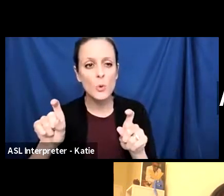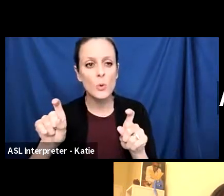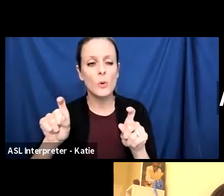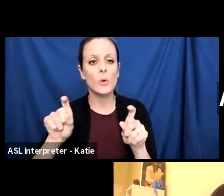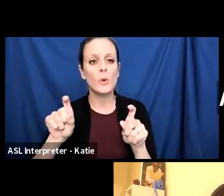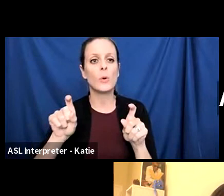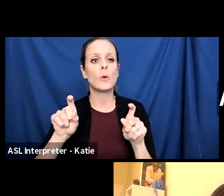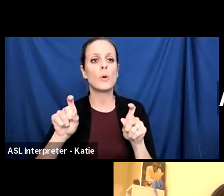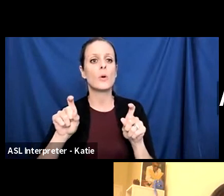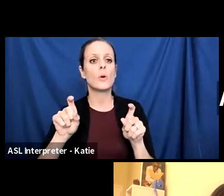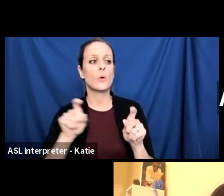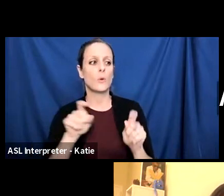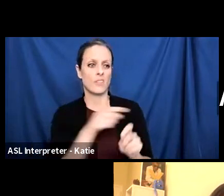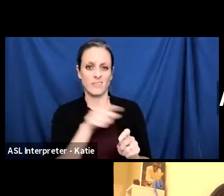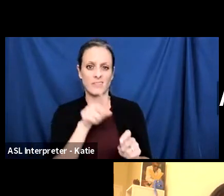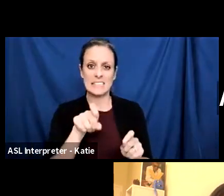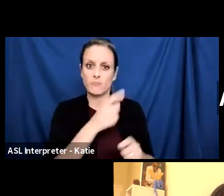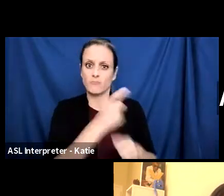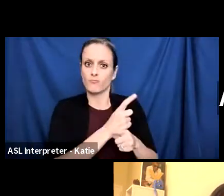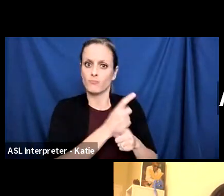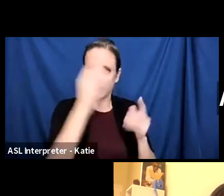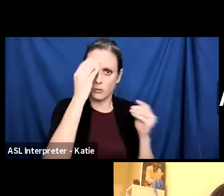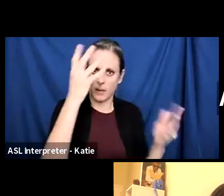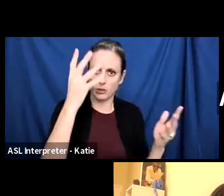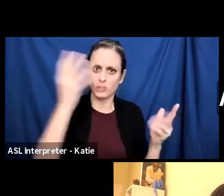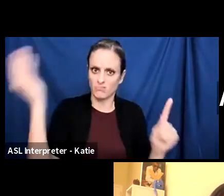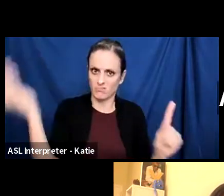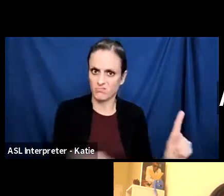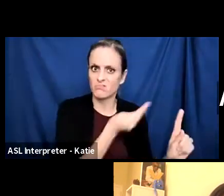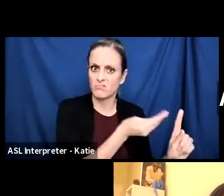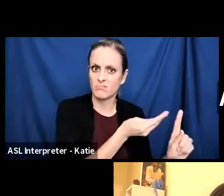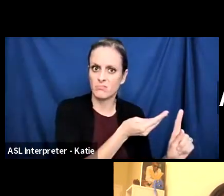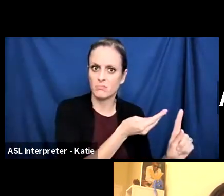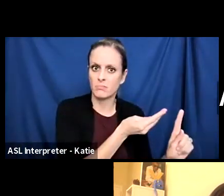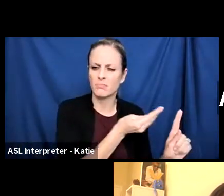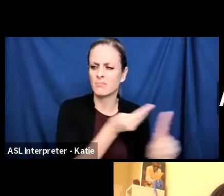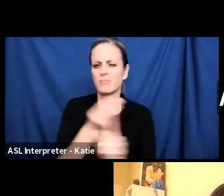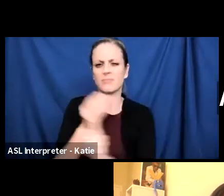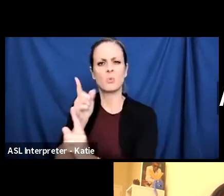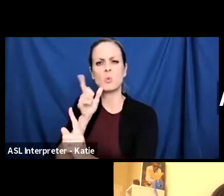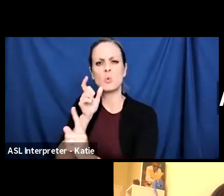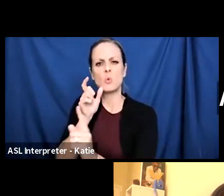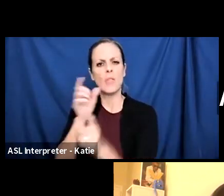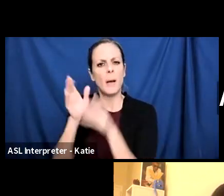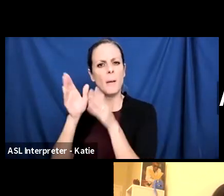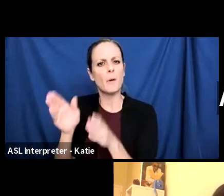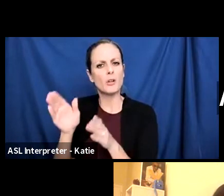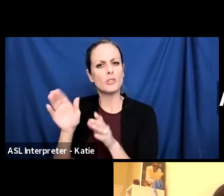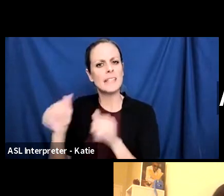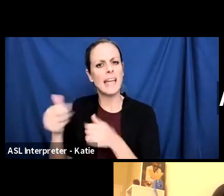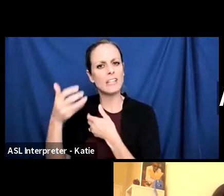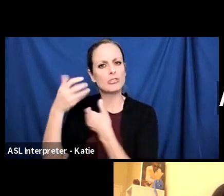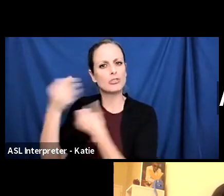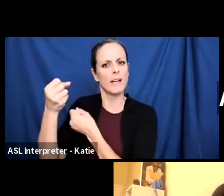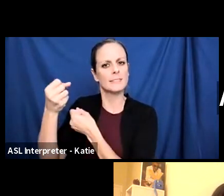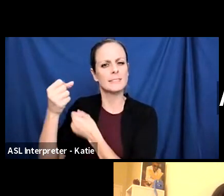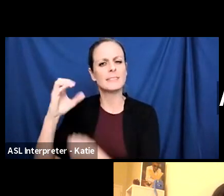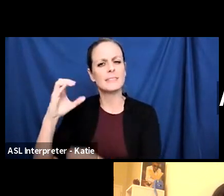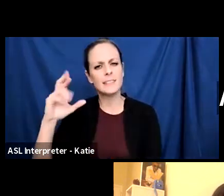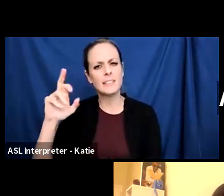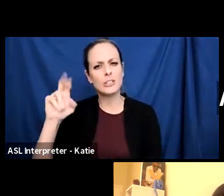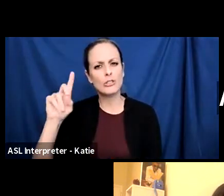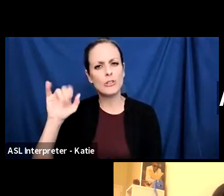to them, are there examples of trusted or credible messengers that are more